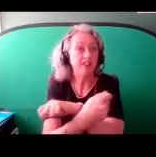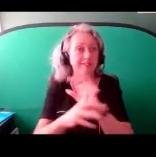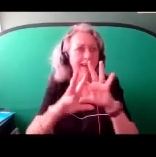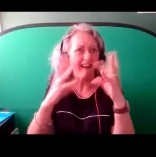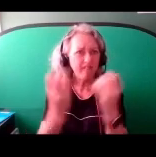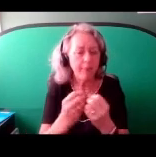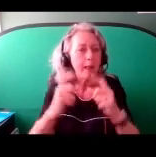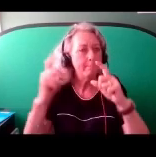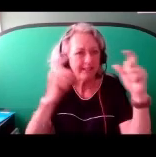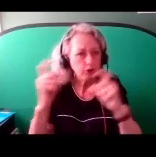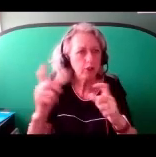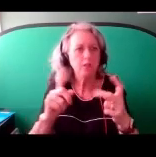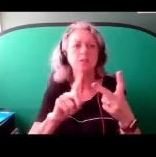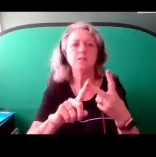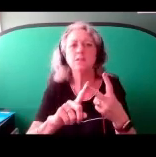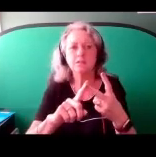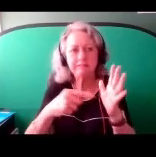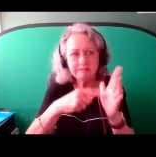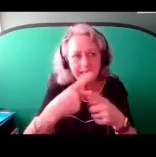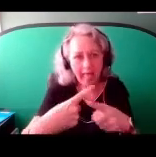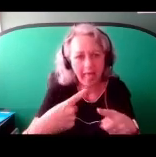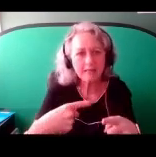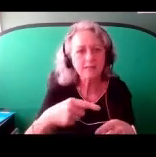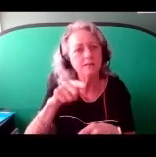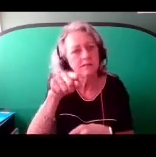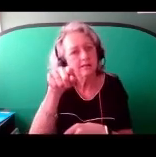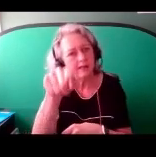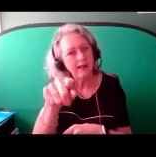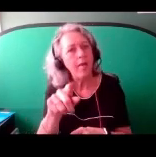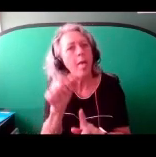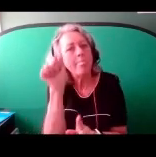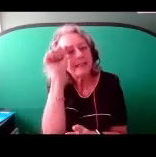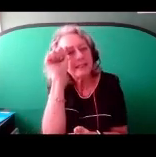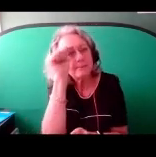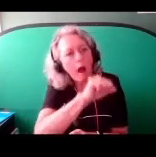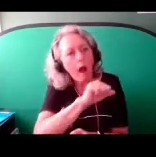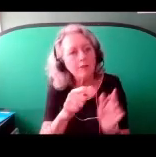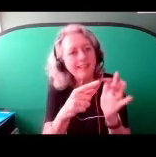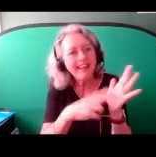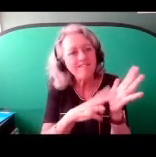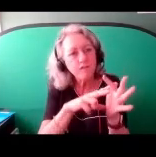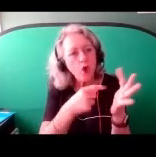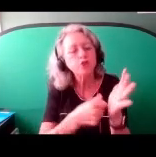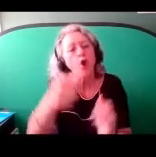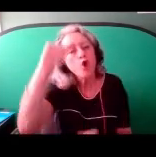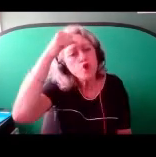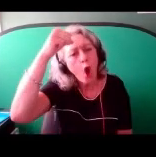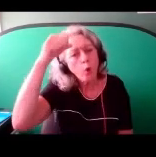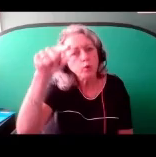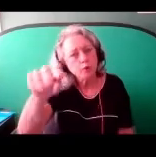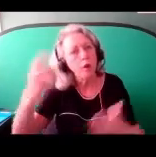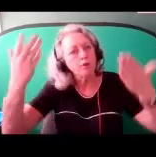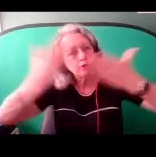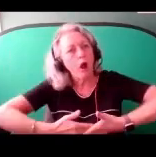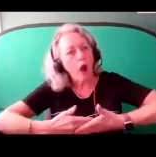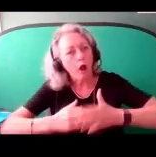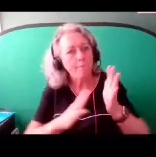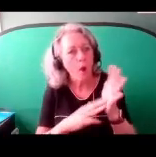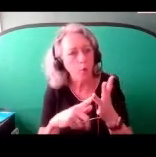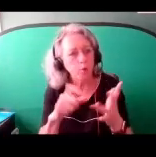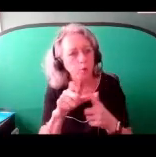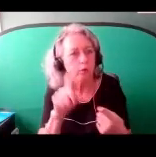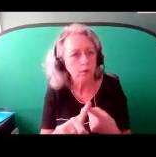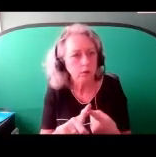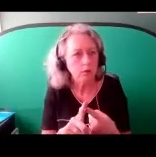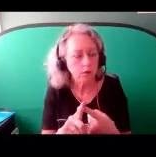as well as text, whereas the smart invert is going to recognise, as well as being in dark mode, that you're looking